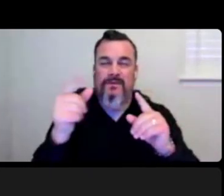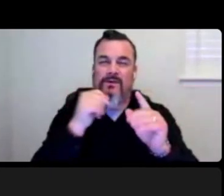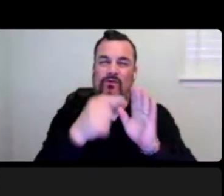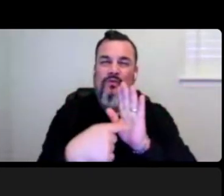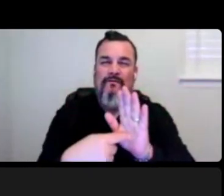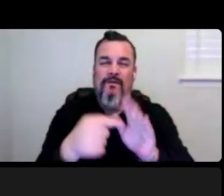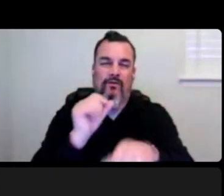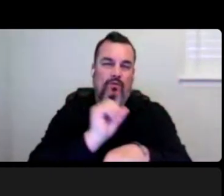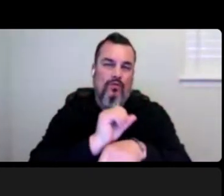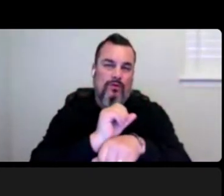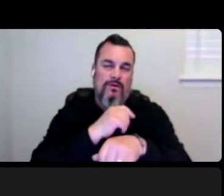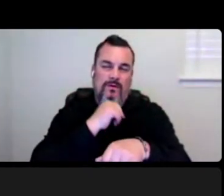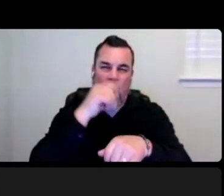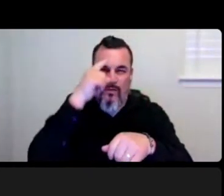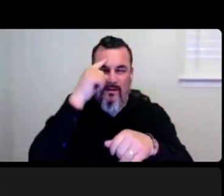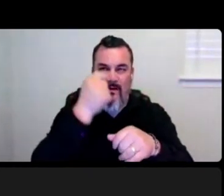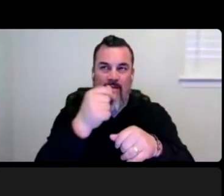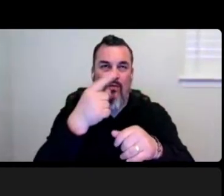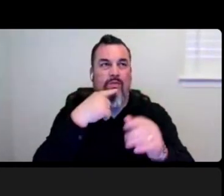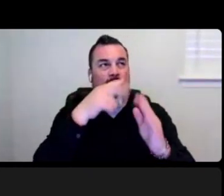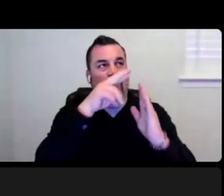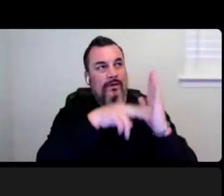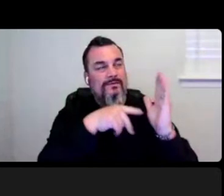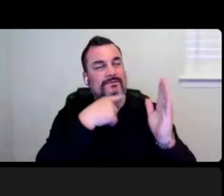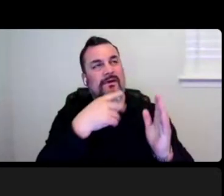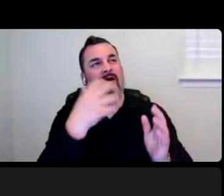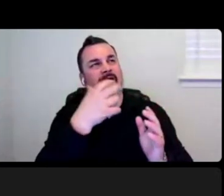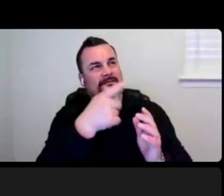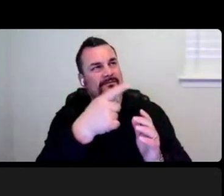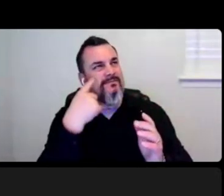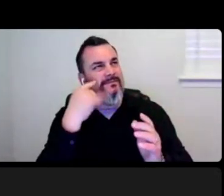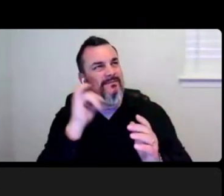work. I don't think anybody would read that and say, gosh, that sounds